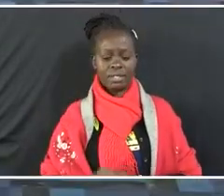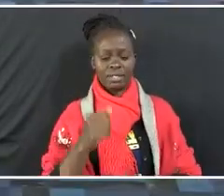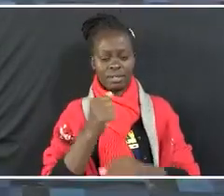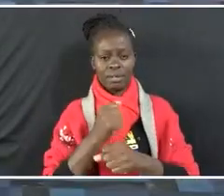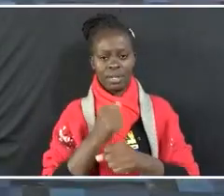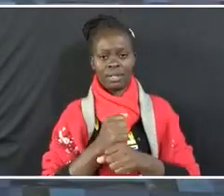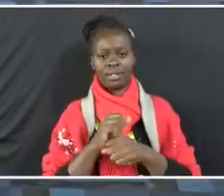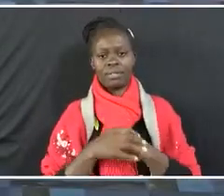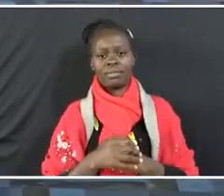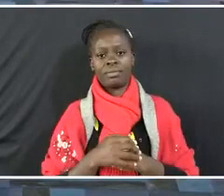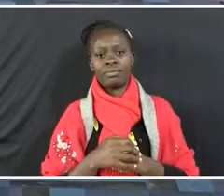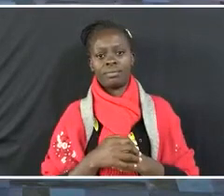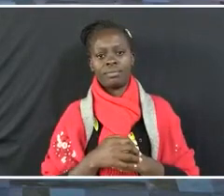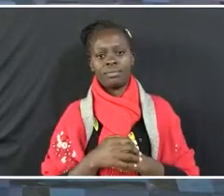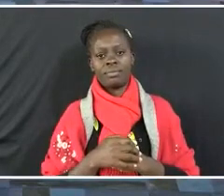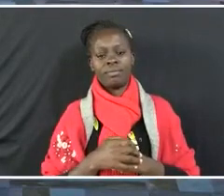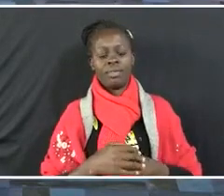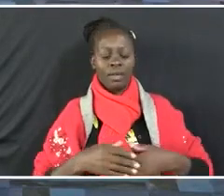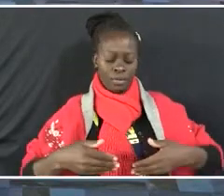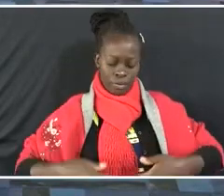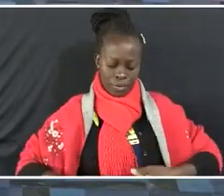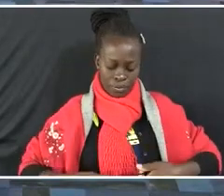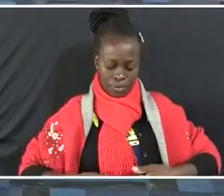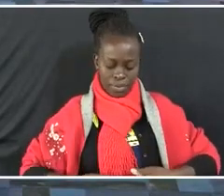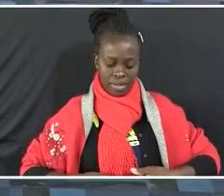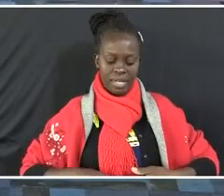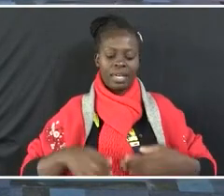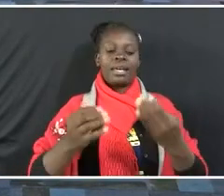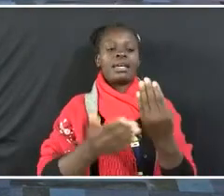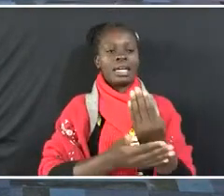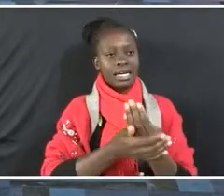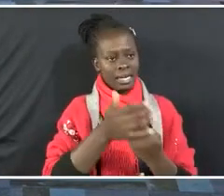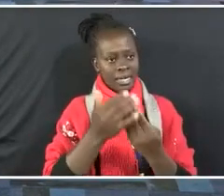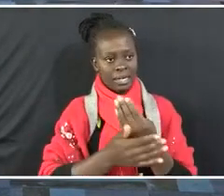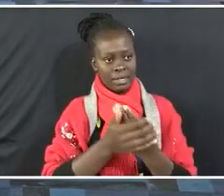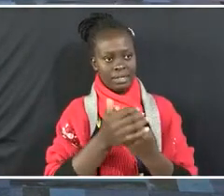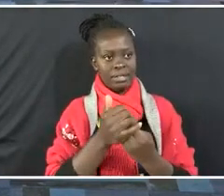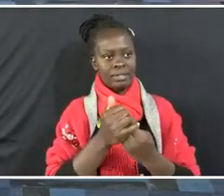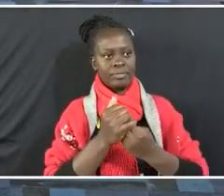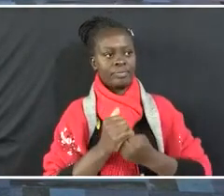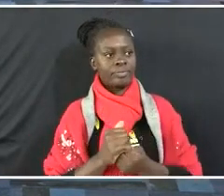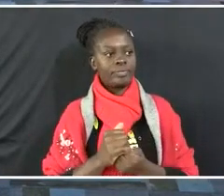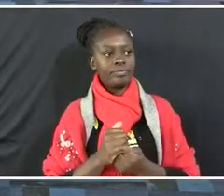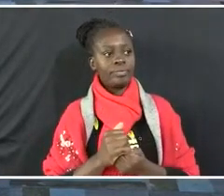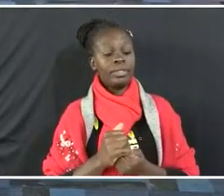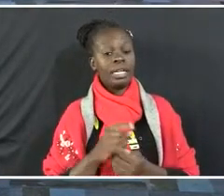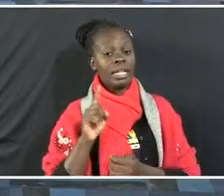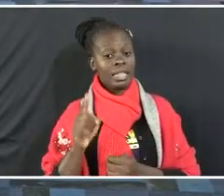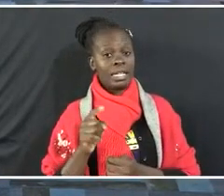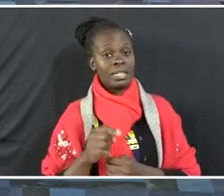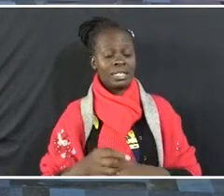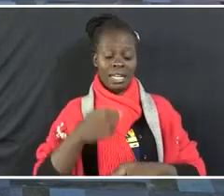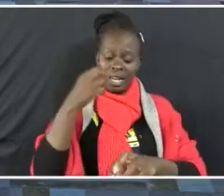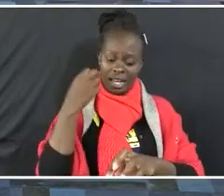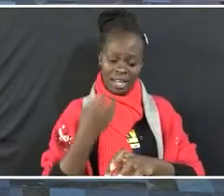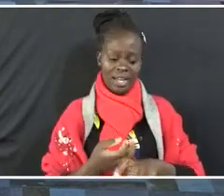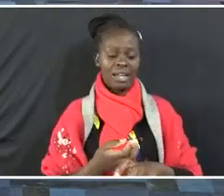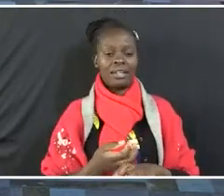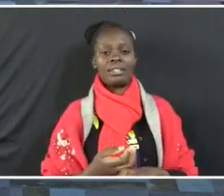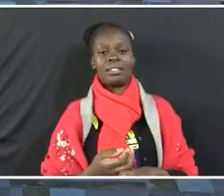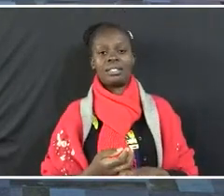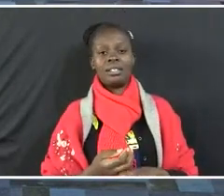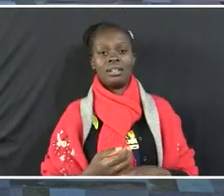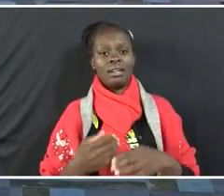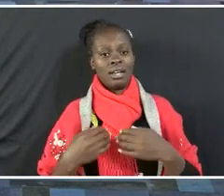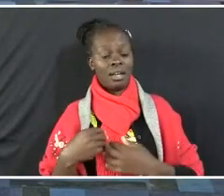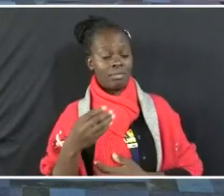please, handle your parents with care. Like I said, it is difficult to look for money to pay rent. The best